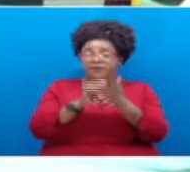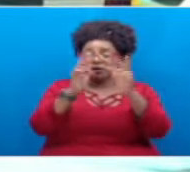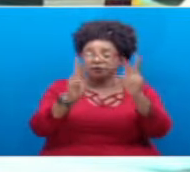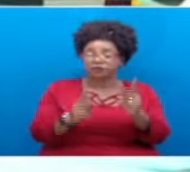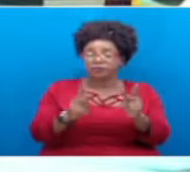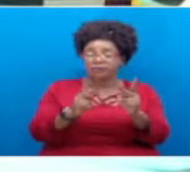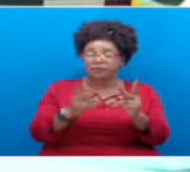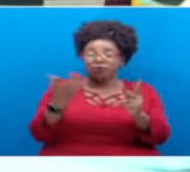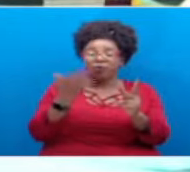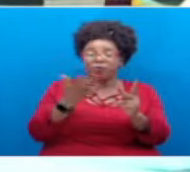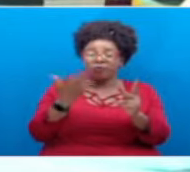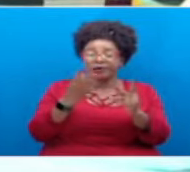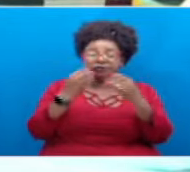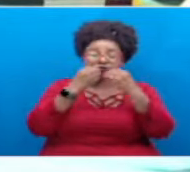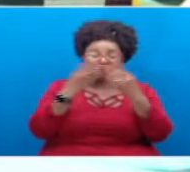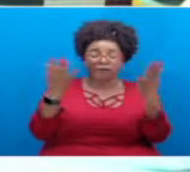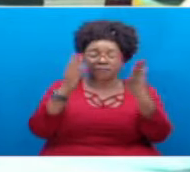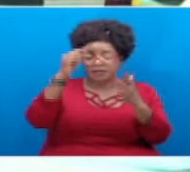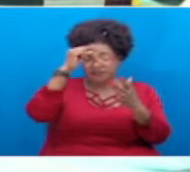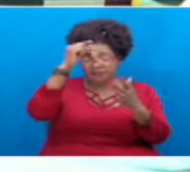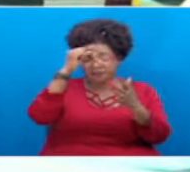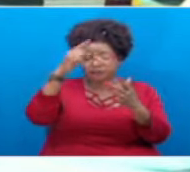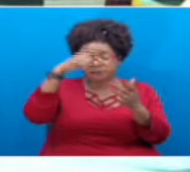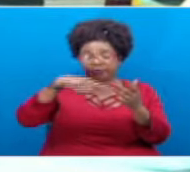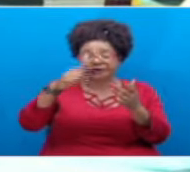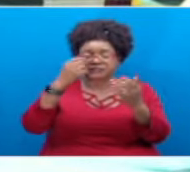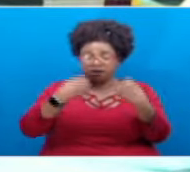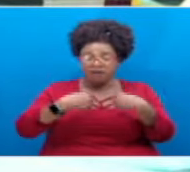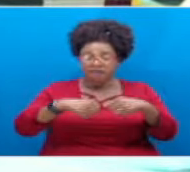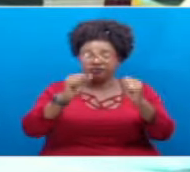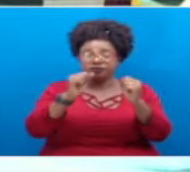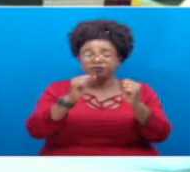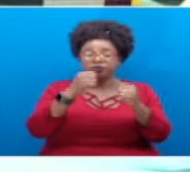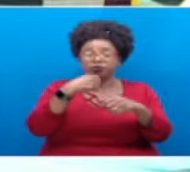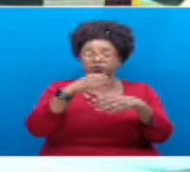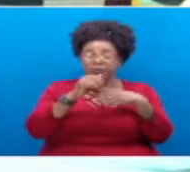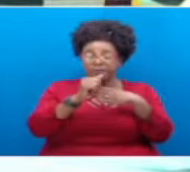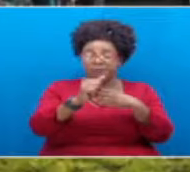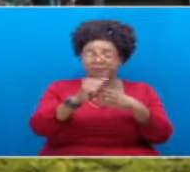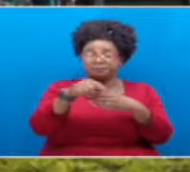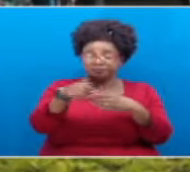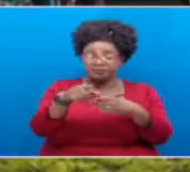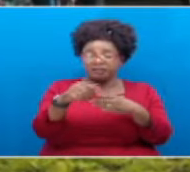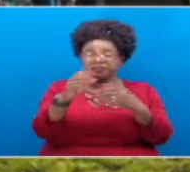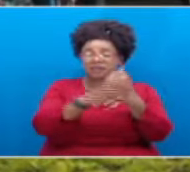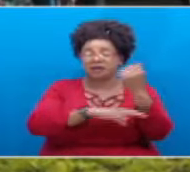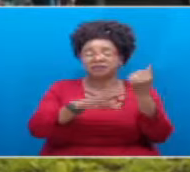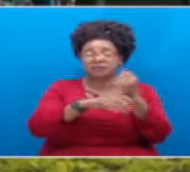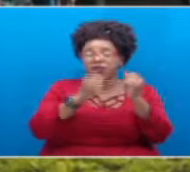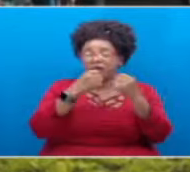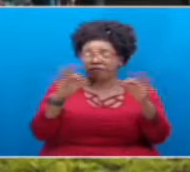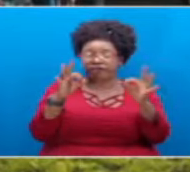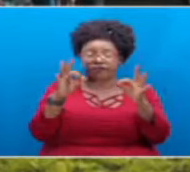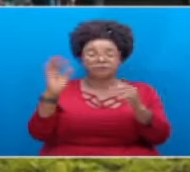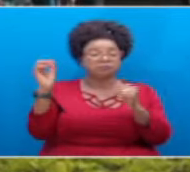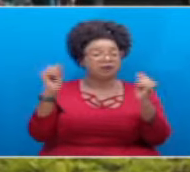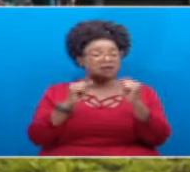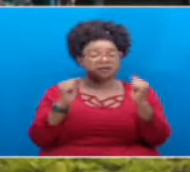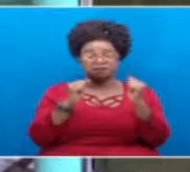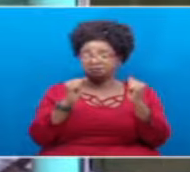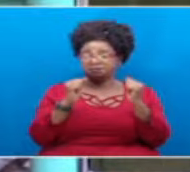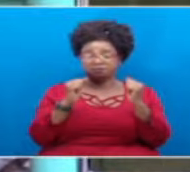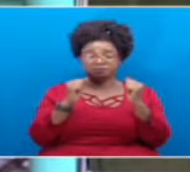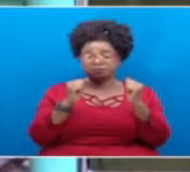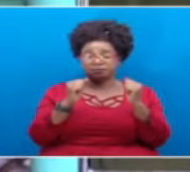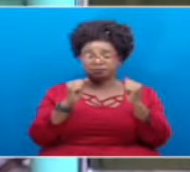to inform government policy in its efforts to rid this country of malaria. Kenya has since rolled out the distribution of the